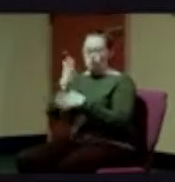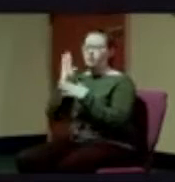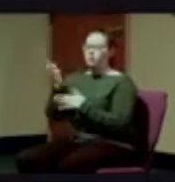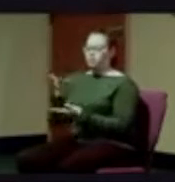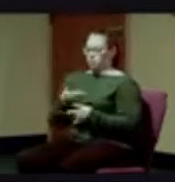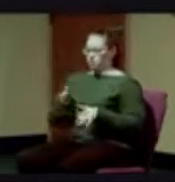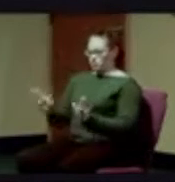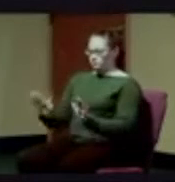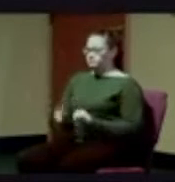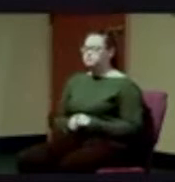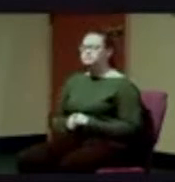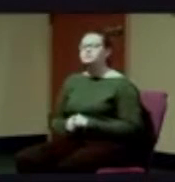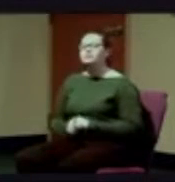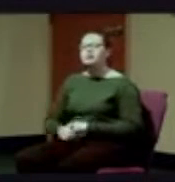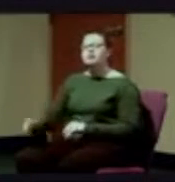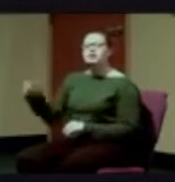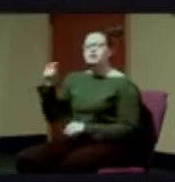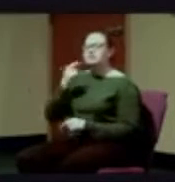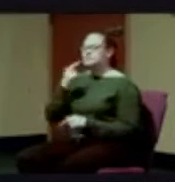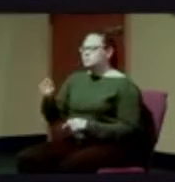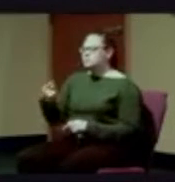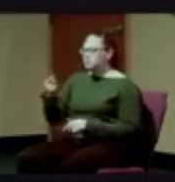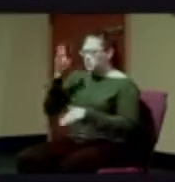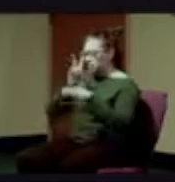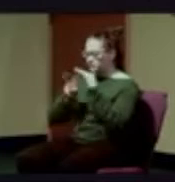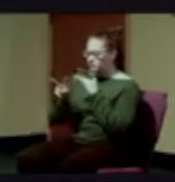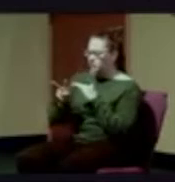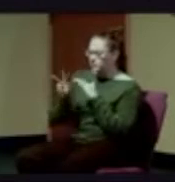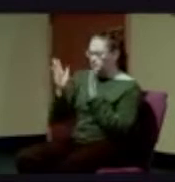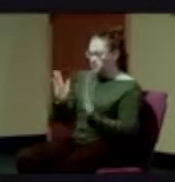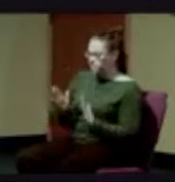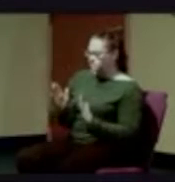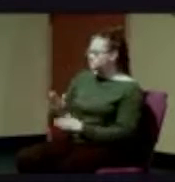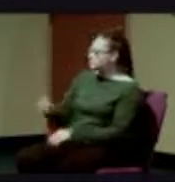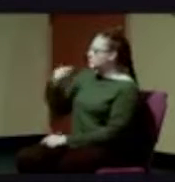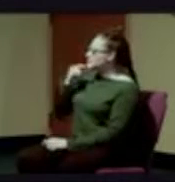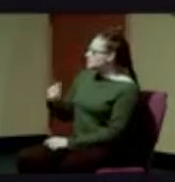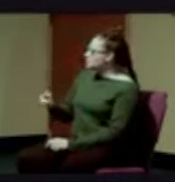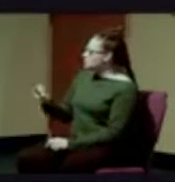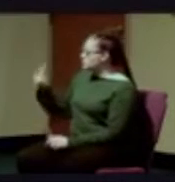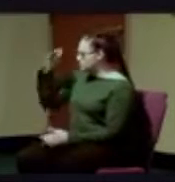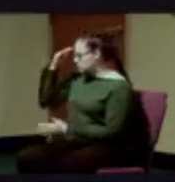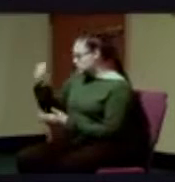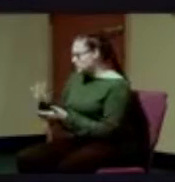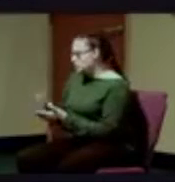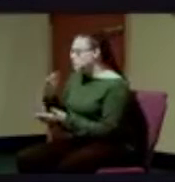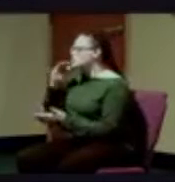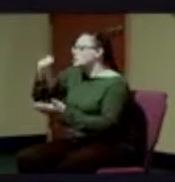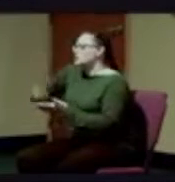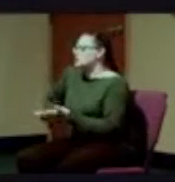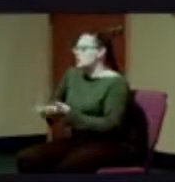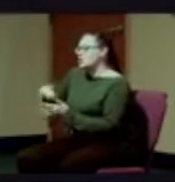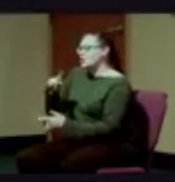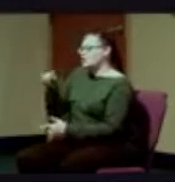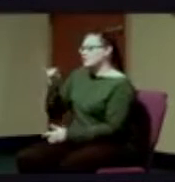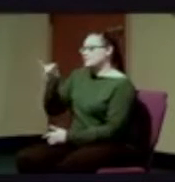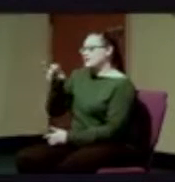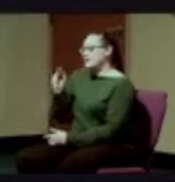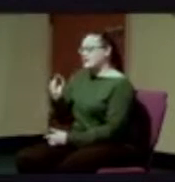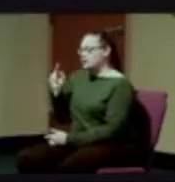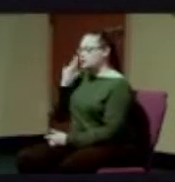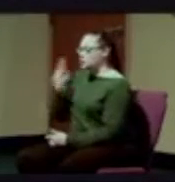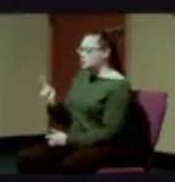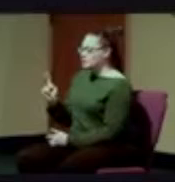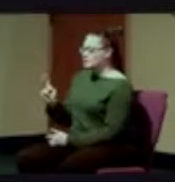what was spoken through the prophet. "Say to the daughter of Zion, see, your king comes to you, gentle and riding on a donkey, and